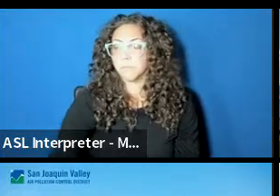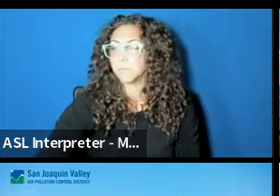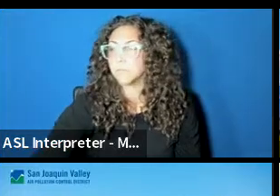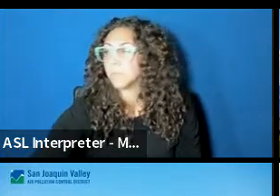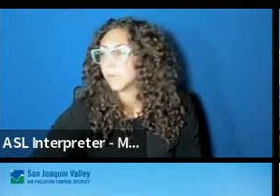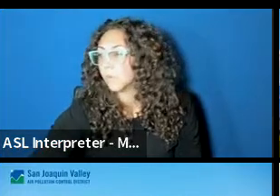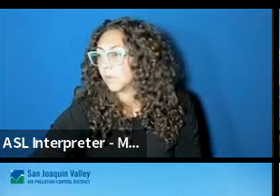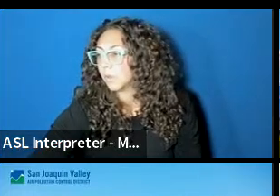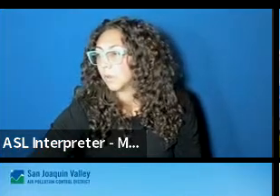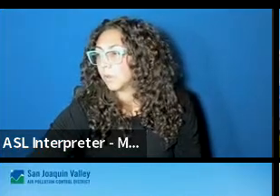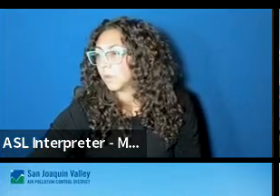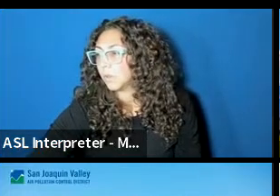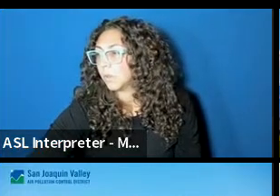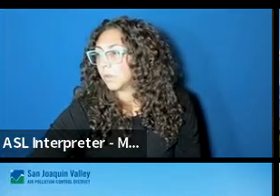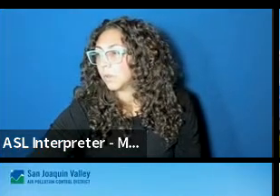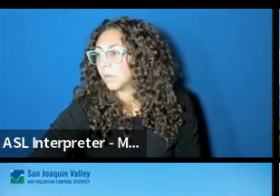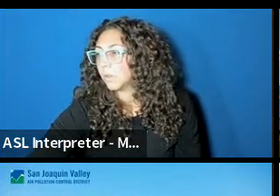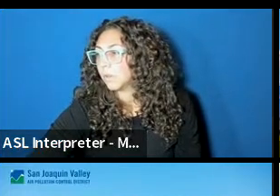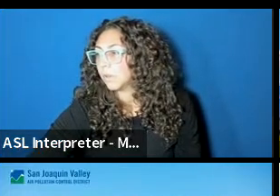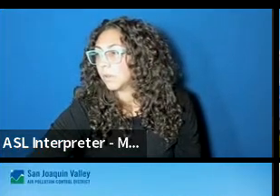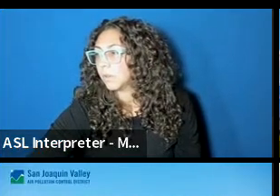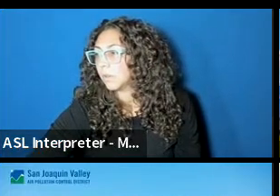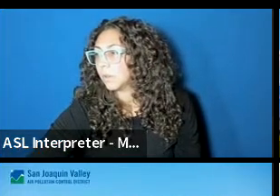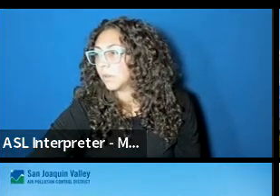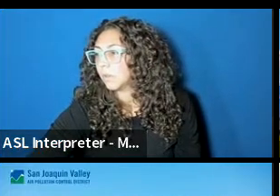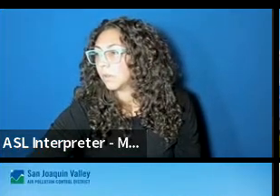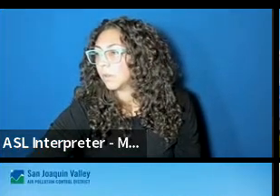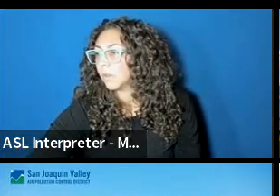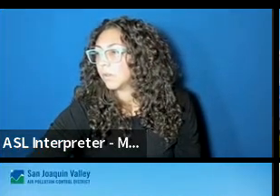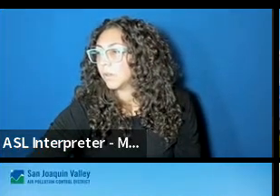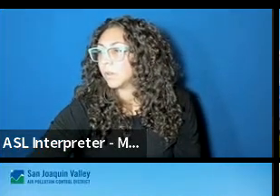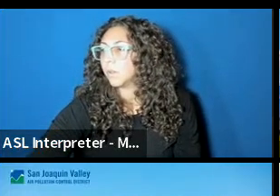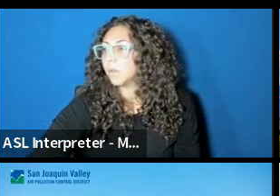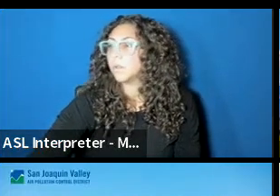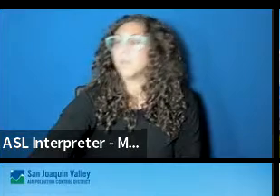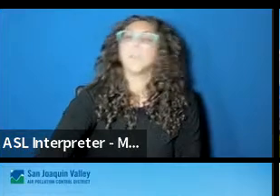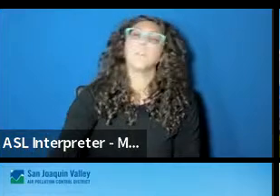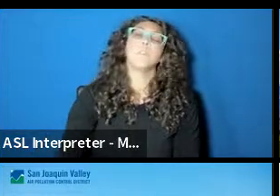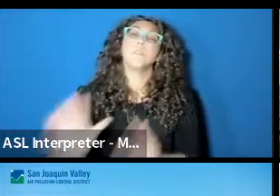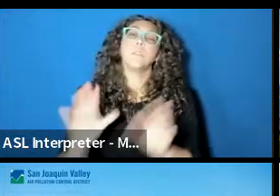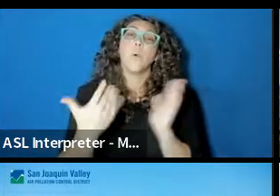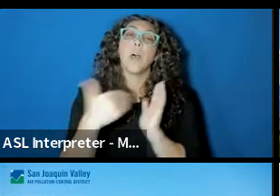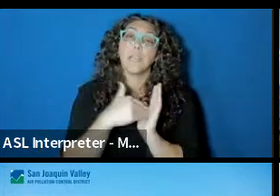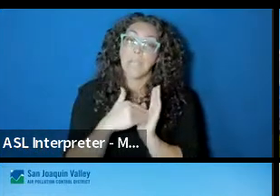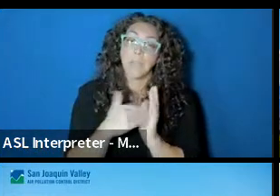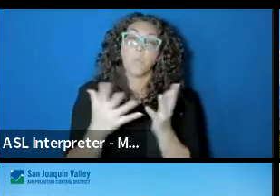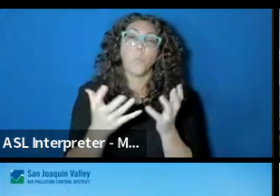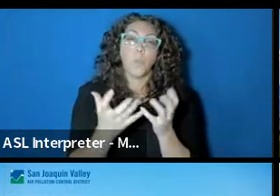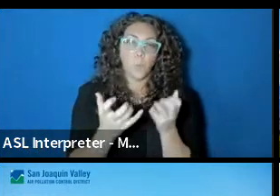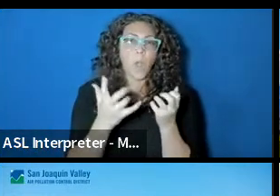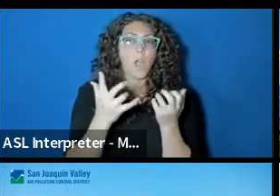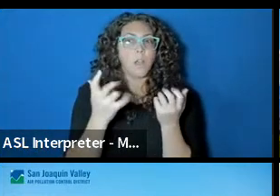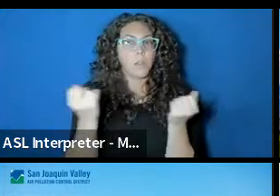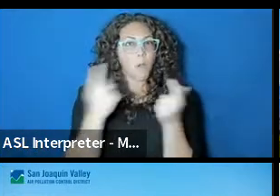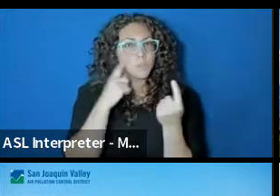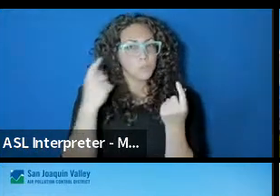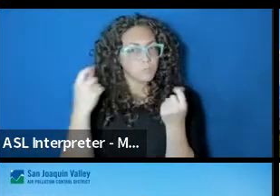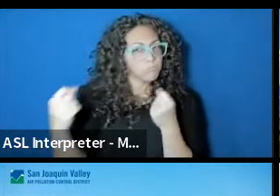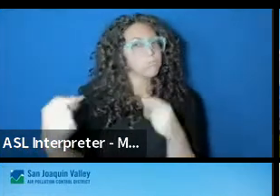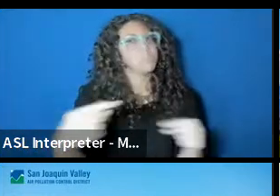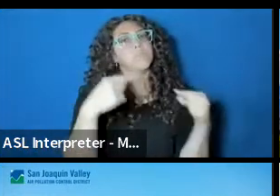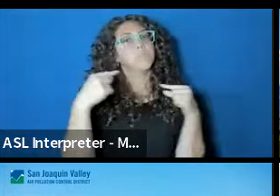earlier, we are looking for consensus around this measure. Is there anyone in opposition to this measure of